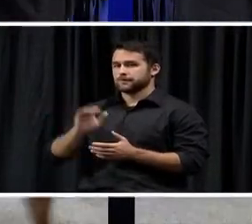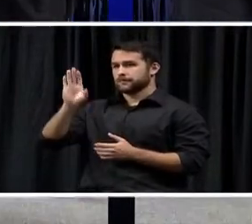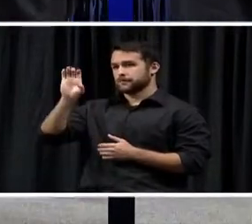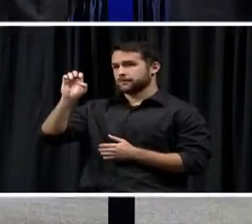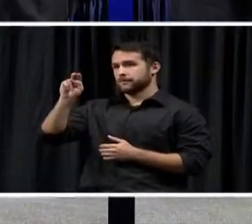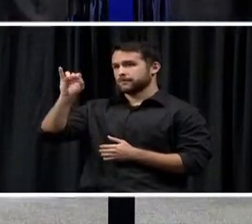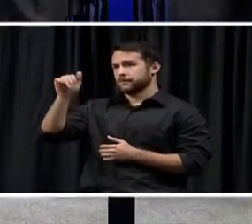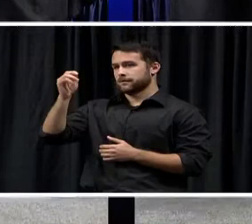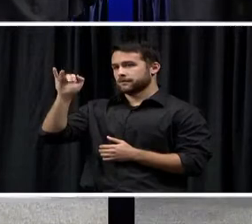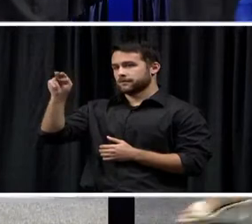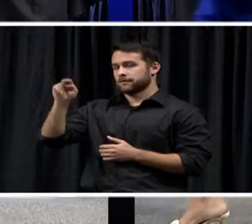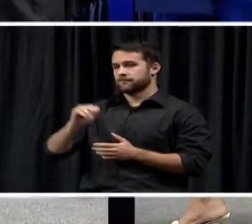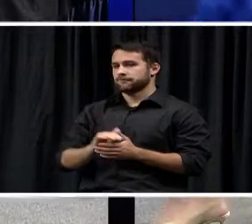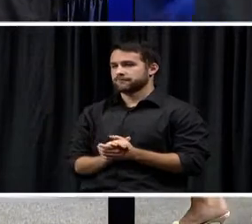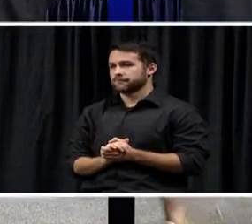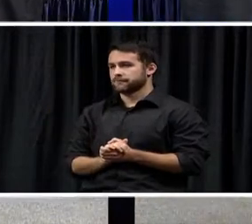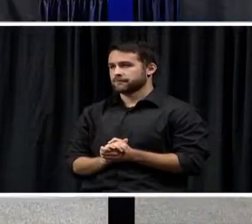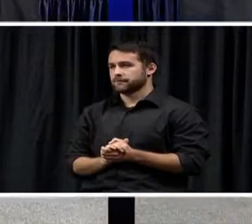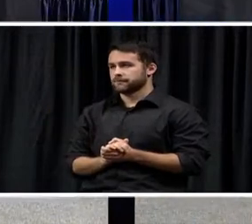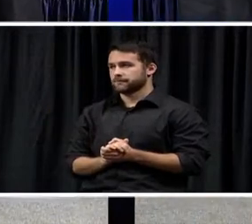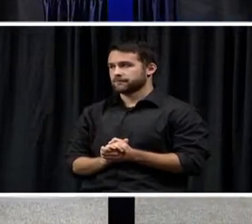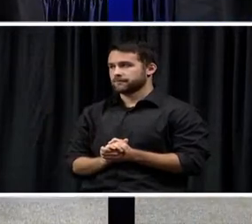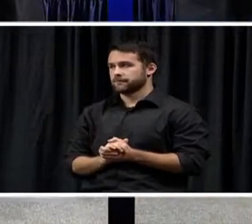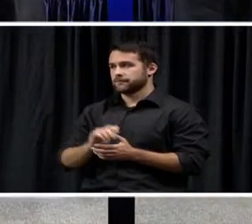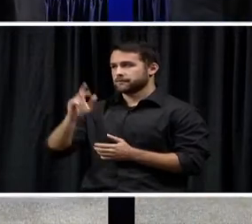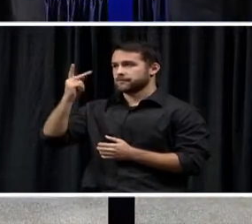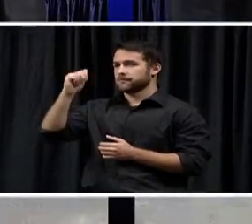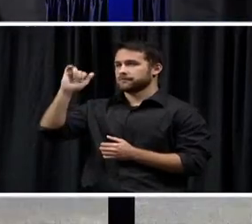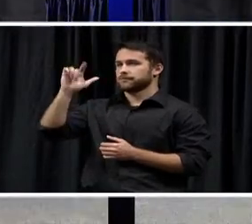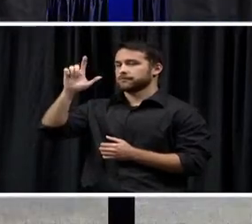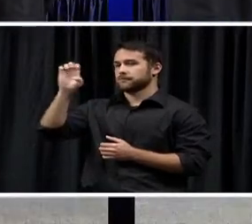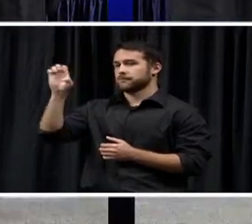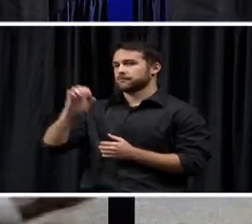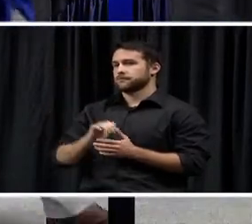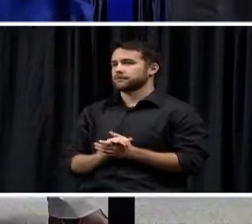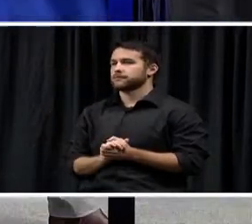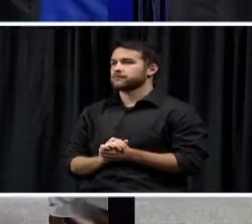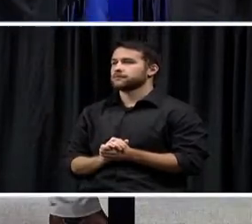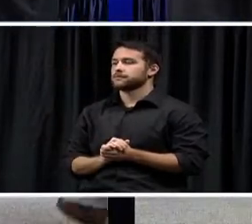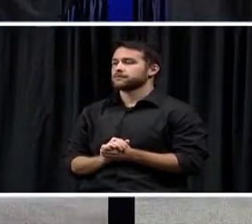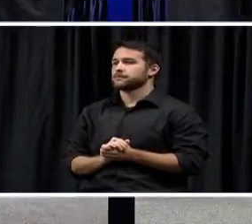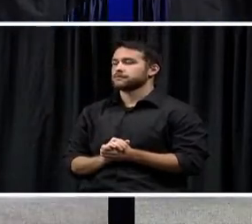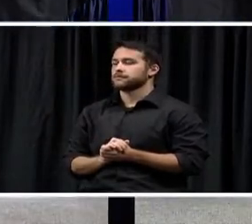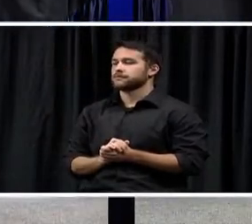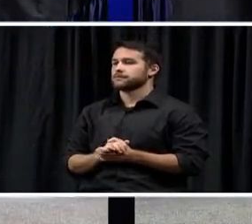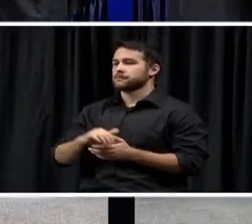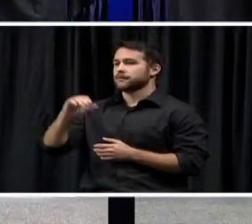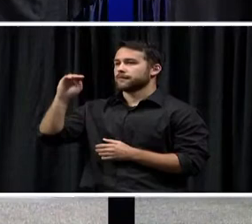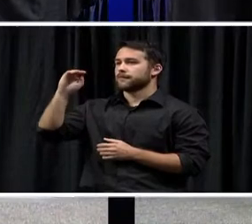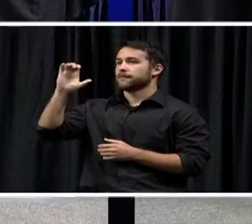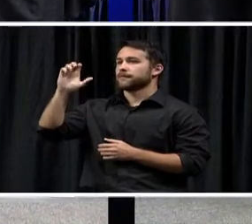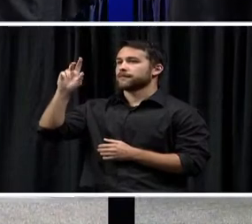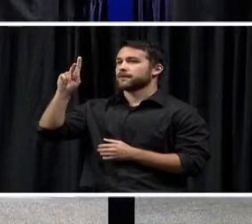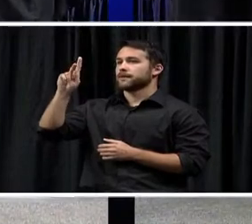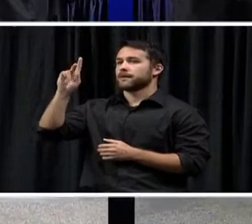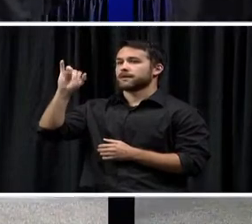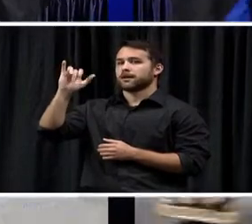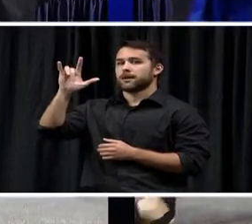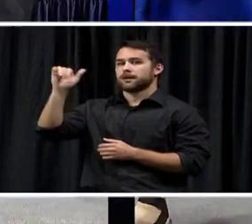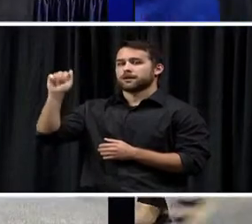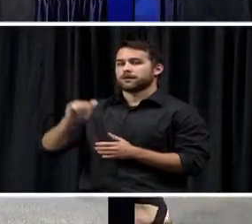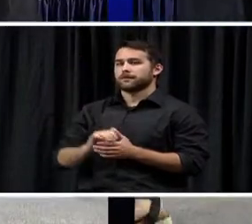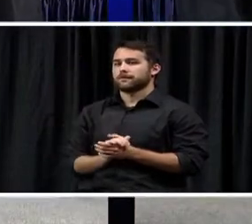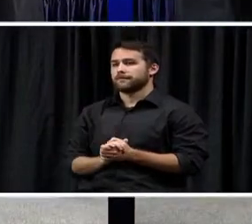Benjamin Allen Taylor. Kaylee Morgan Sutton. Michaela Mackenzie